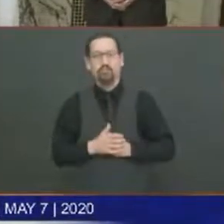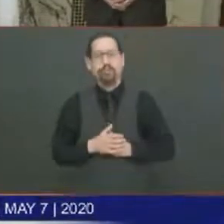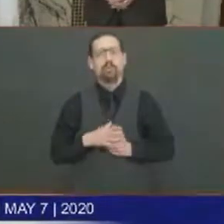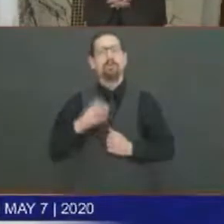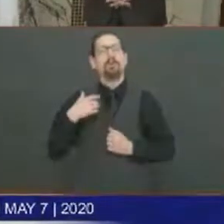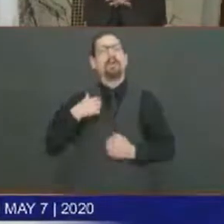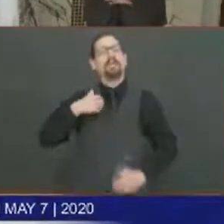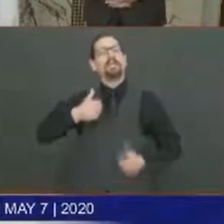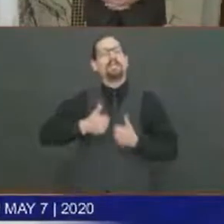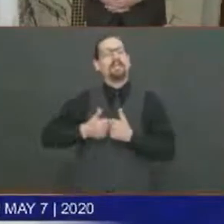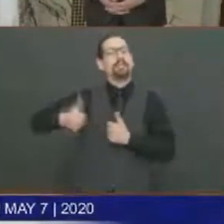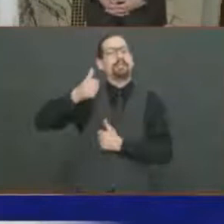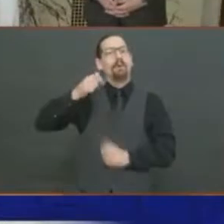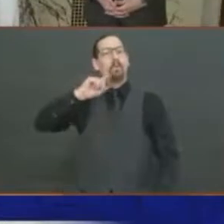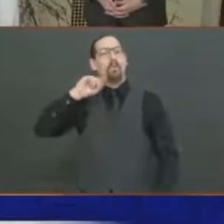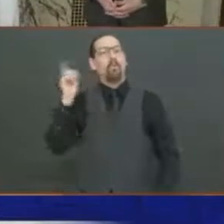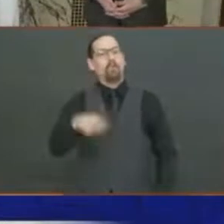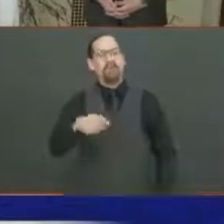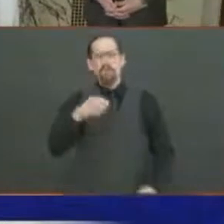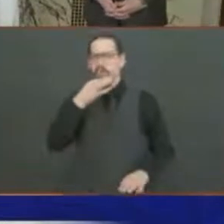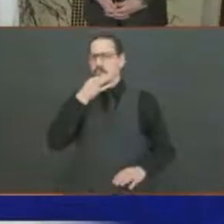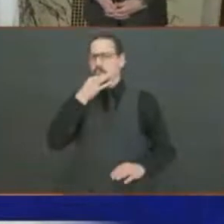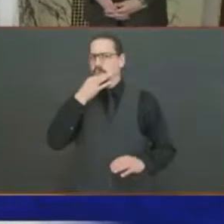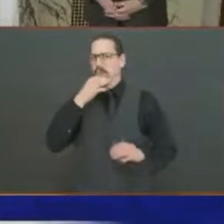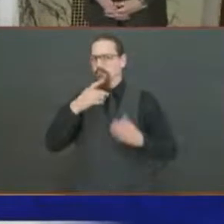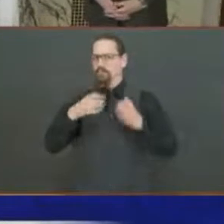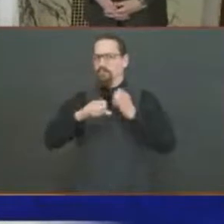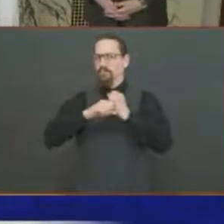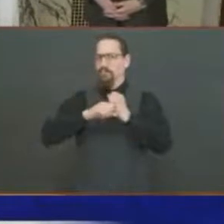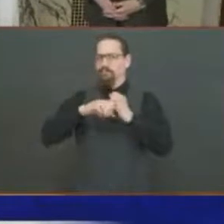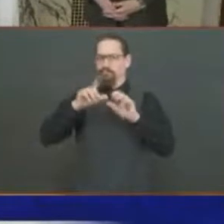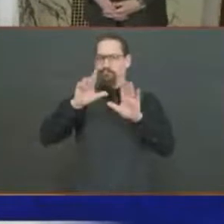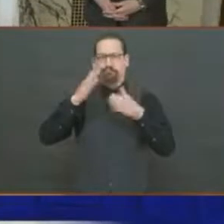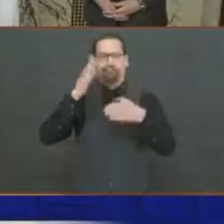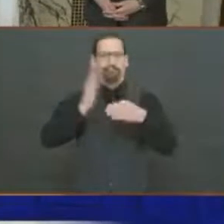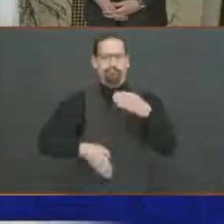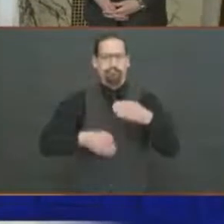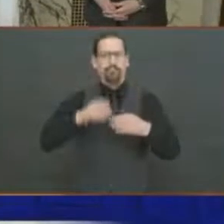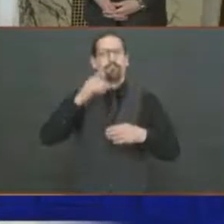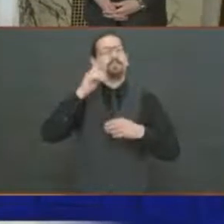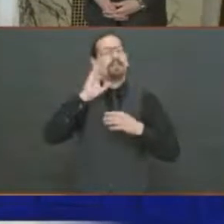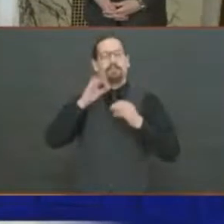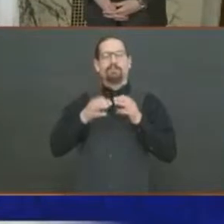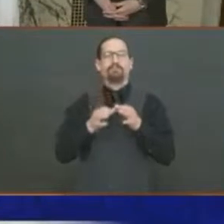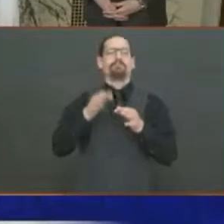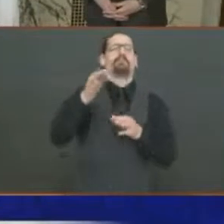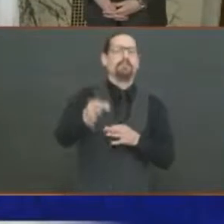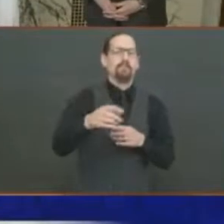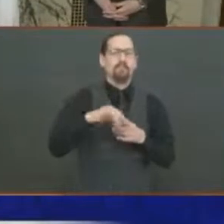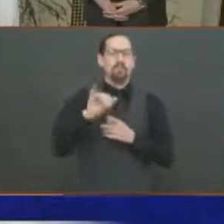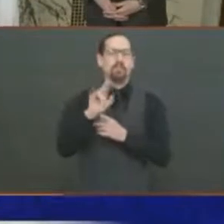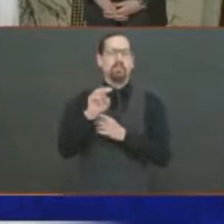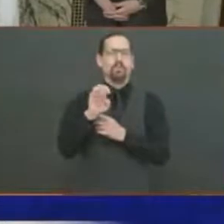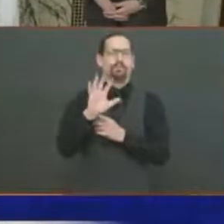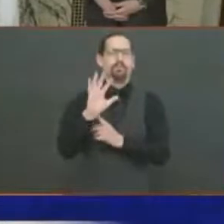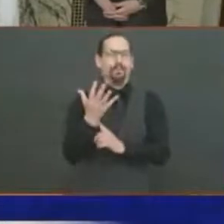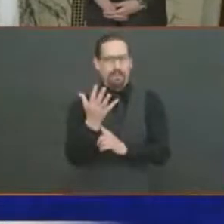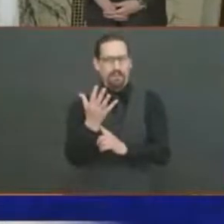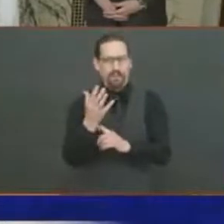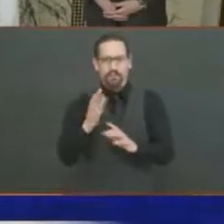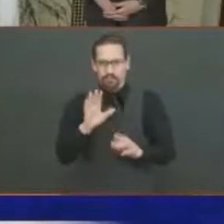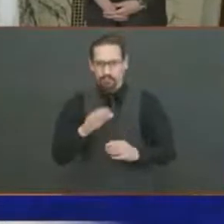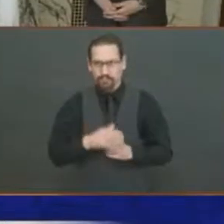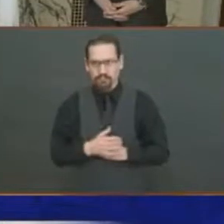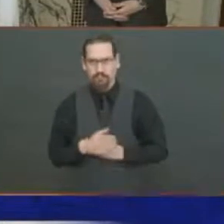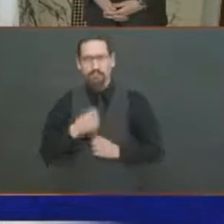expiring, and I am extending them to June 5th. Number one, anyone coming to Rhode Island from outside